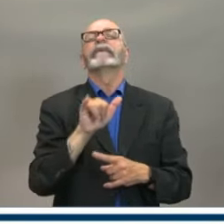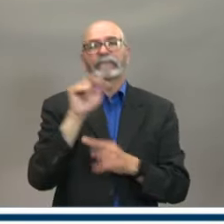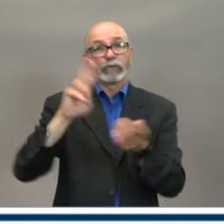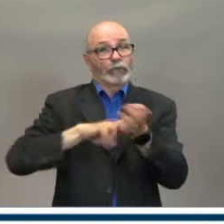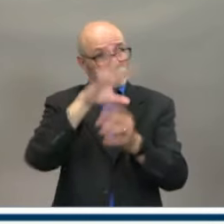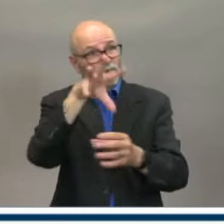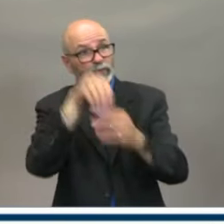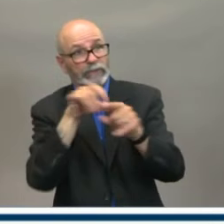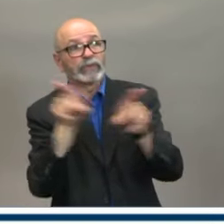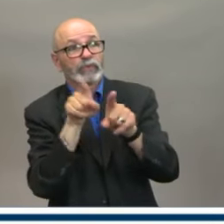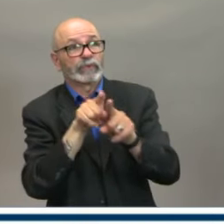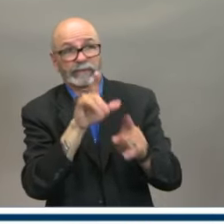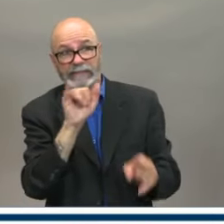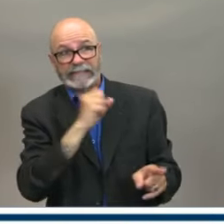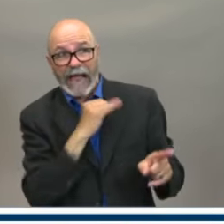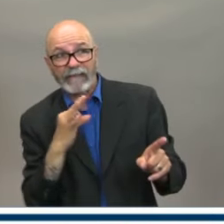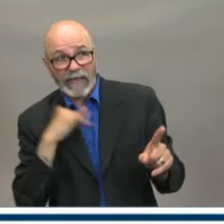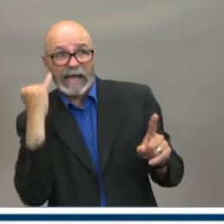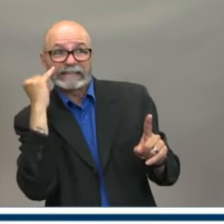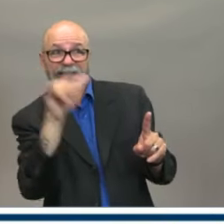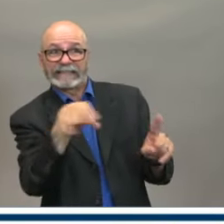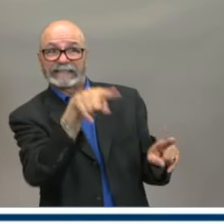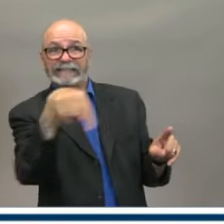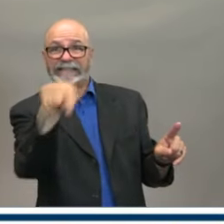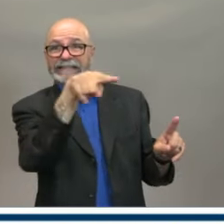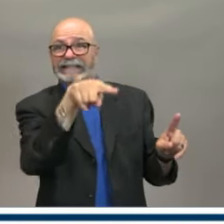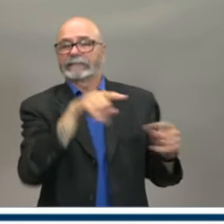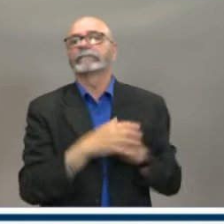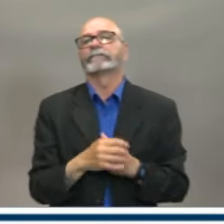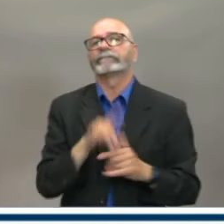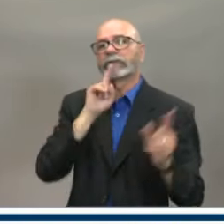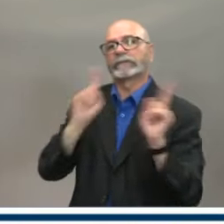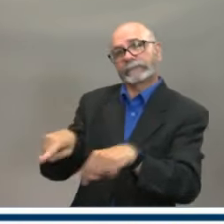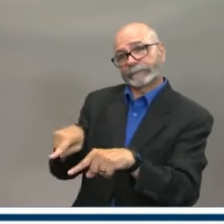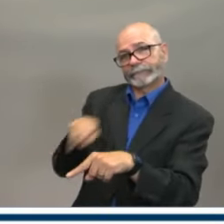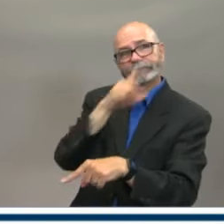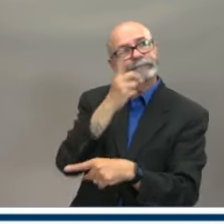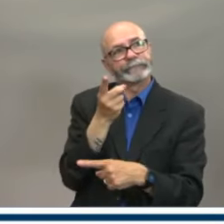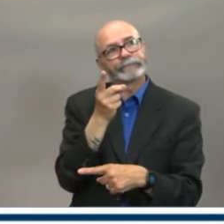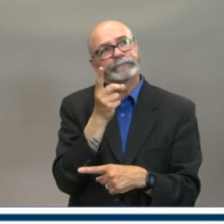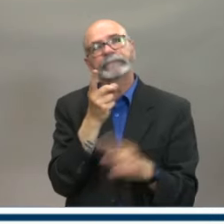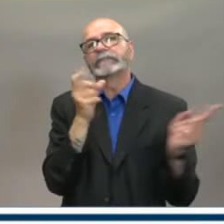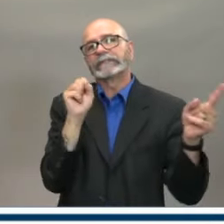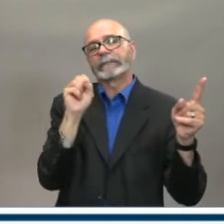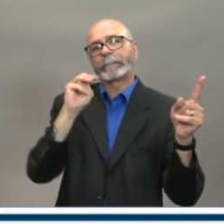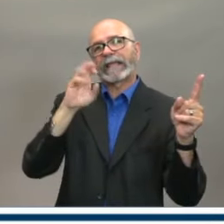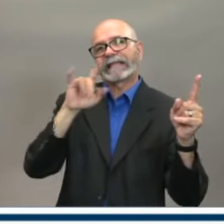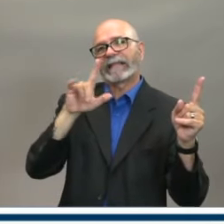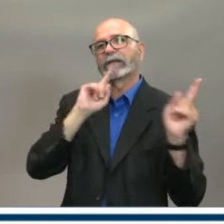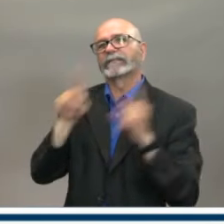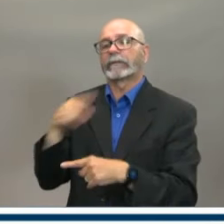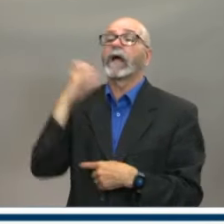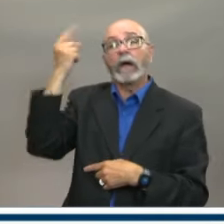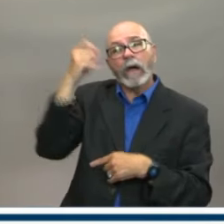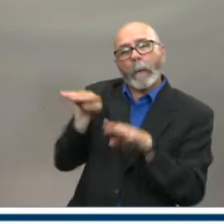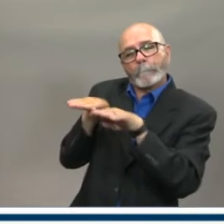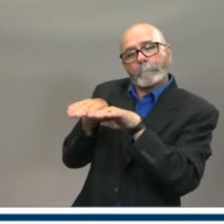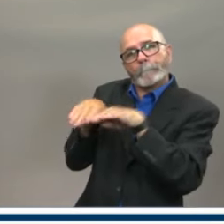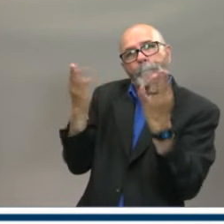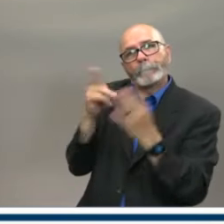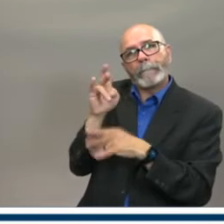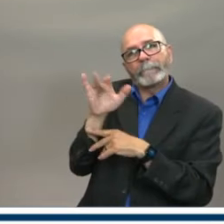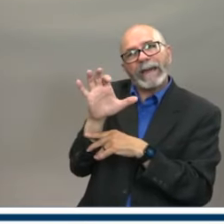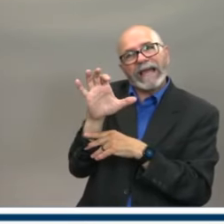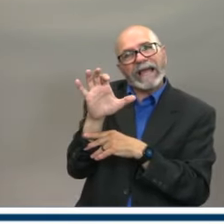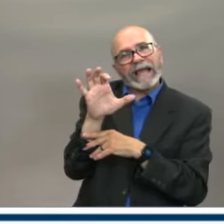care for Nova Scotians that are supported through public per diem would be part of that. Their private